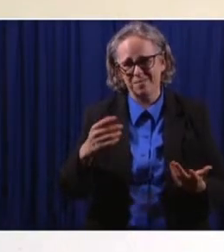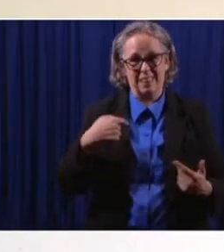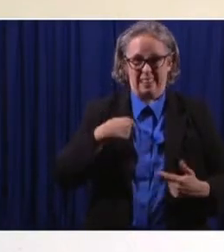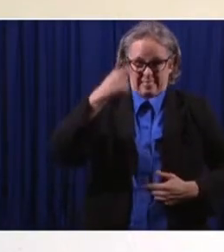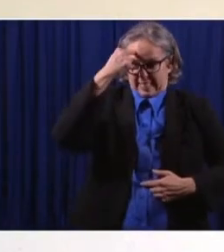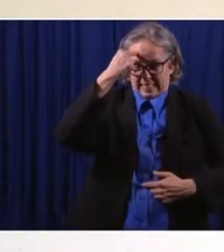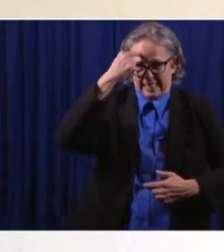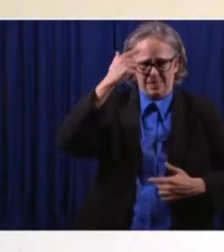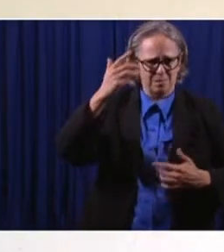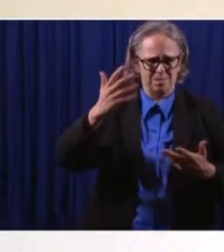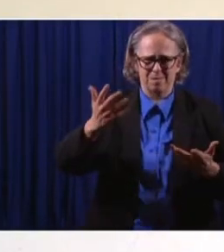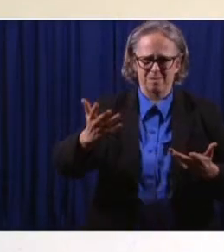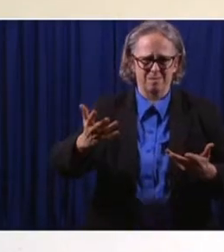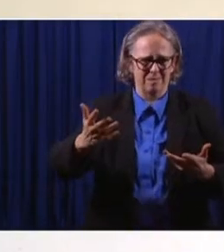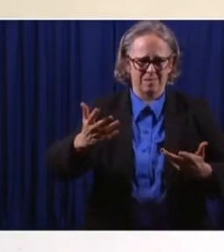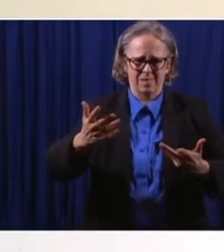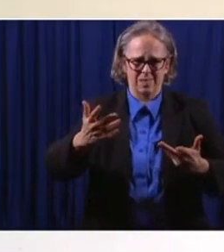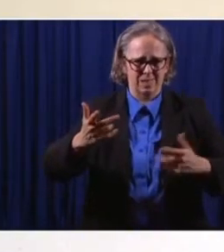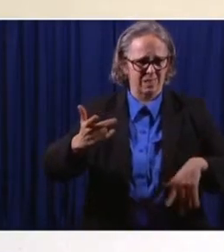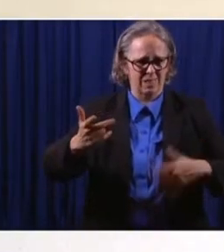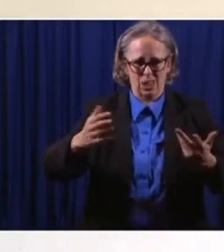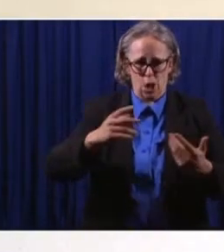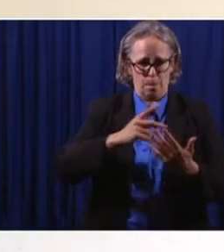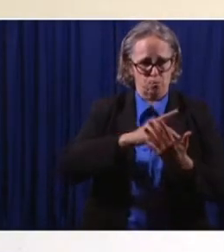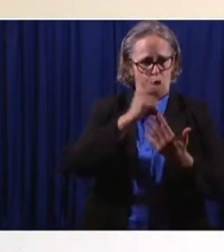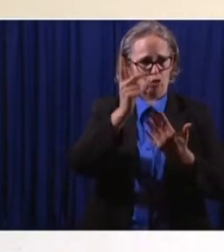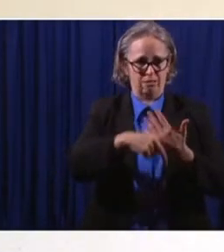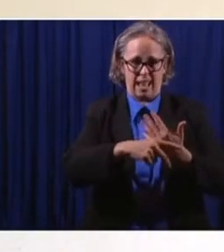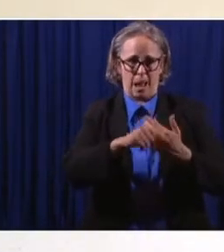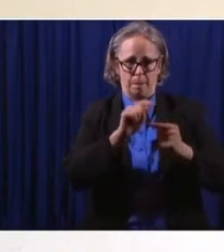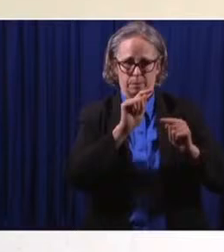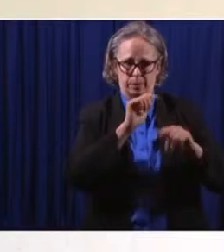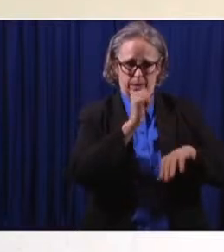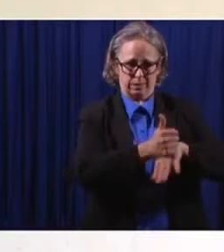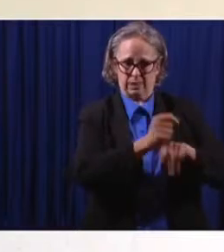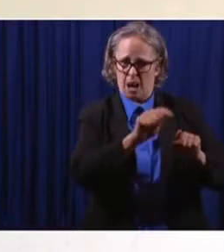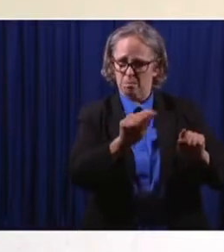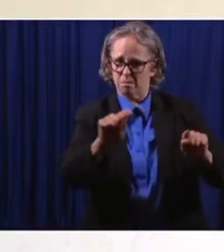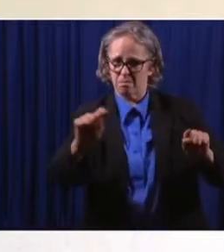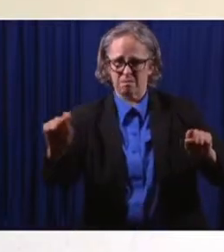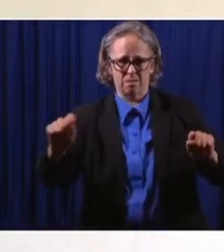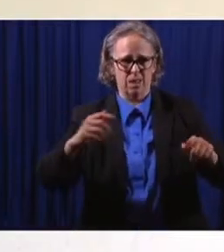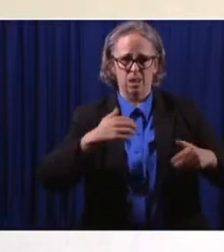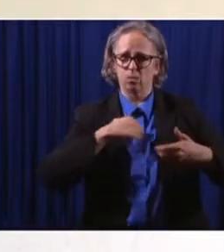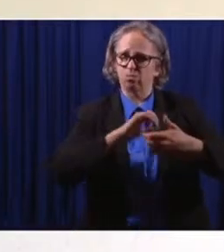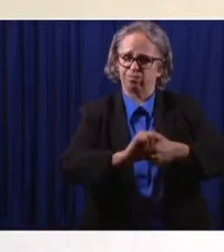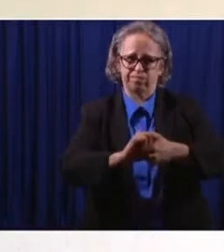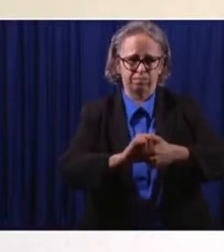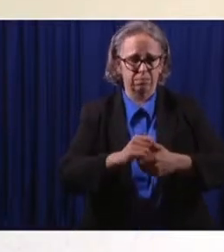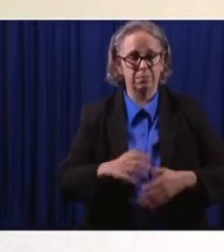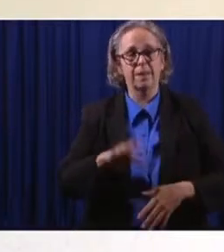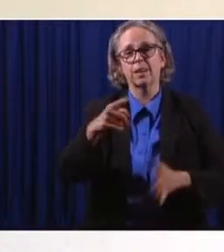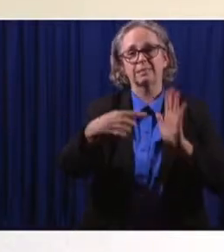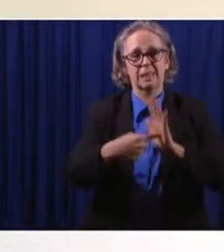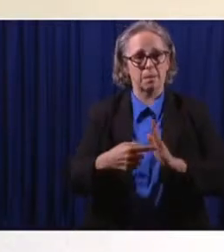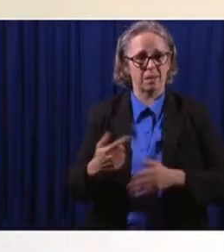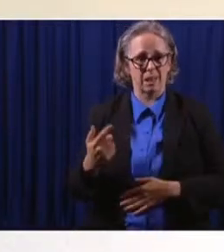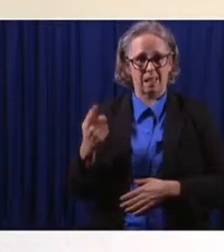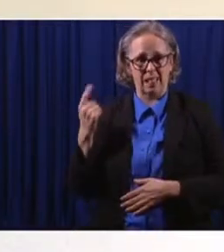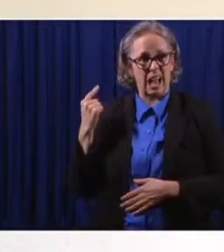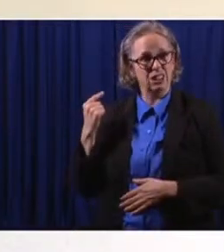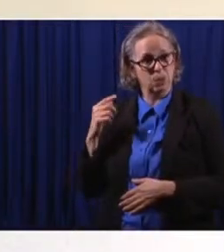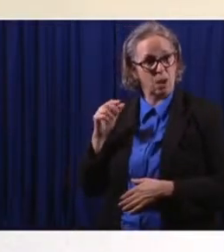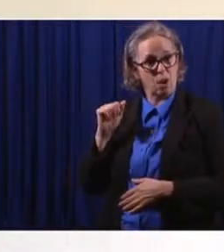the institution can put on. So I know last evening we did an alpha art activity where you could go and create your